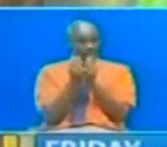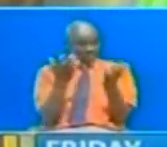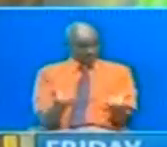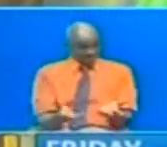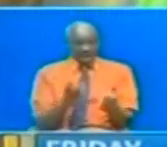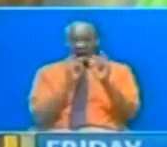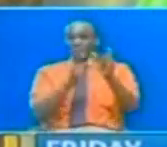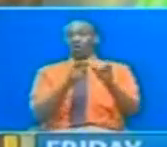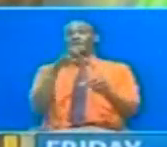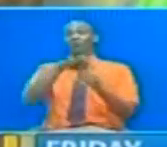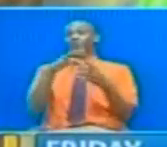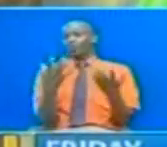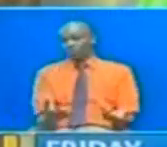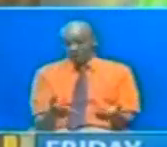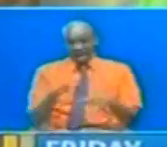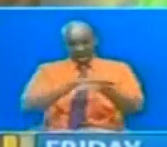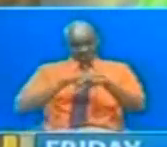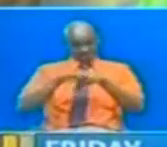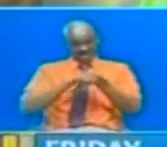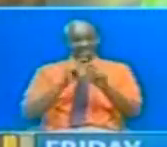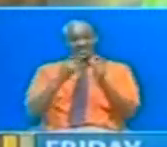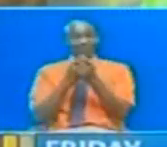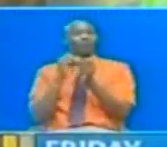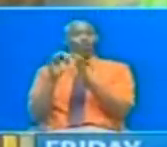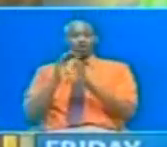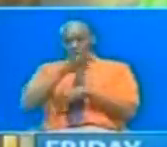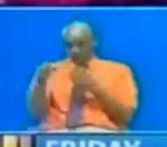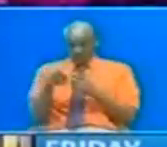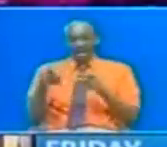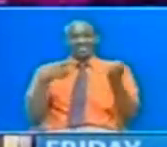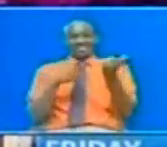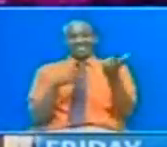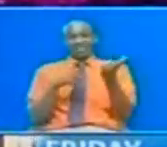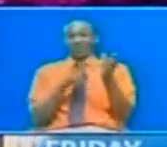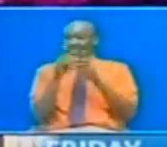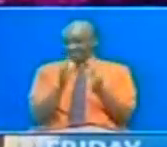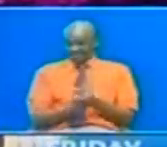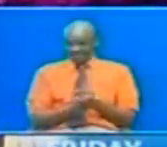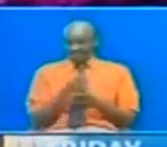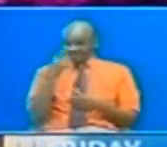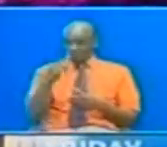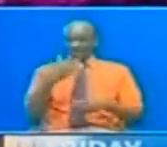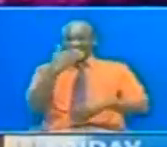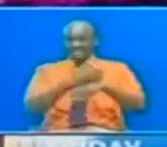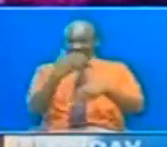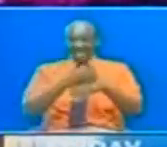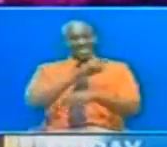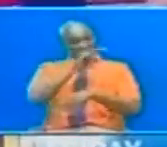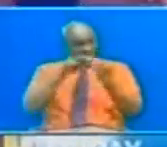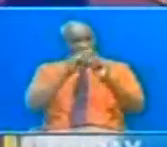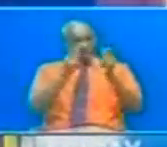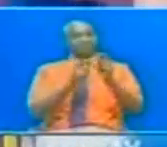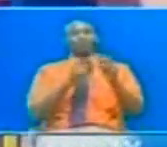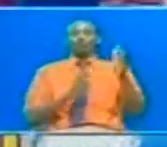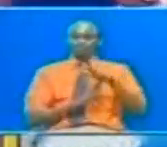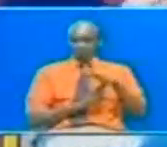award voted on by African national team coaches and technical directors. Also saw Algeria win National Team of the Year,